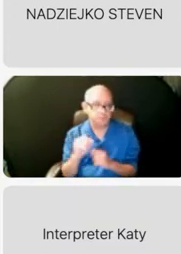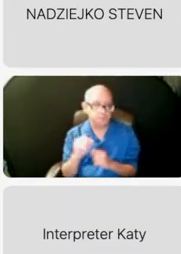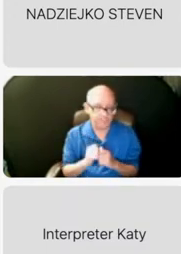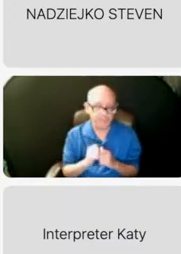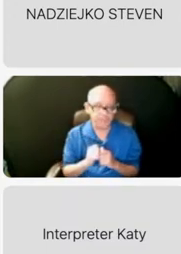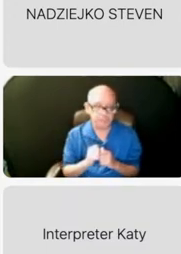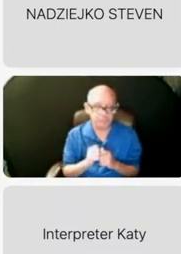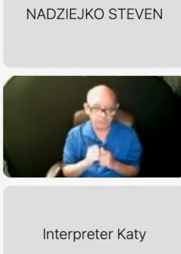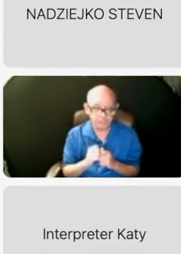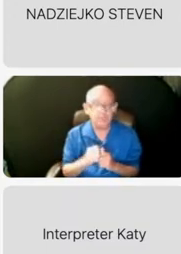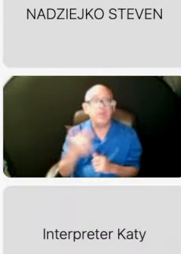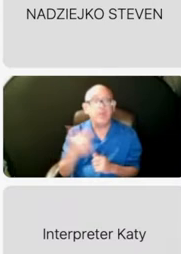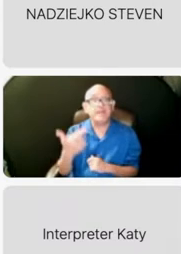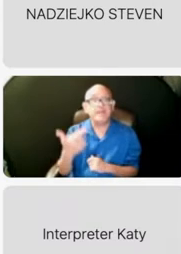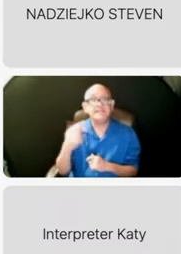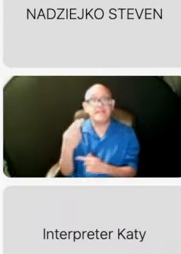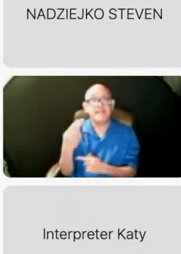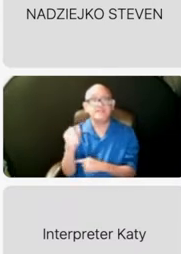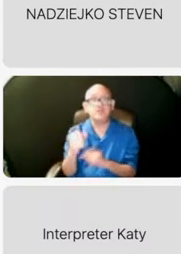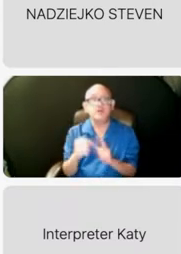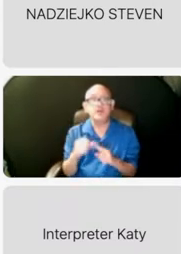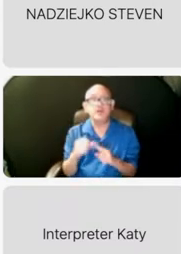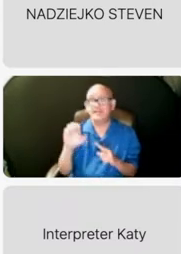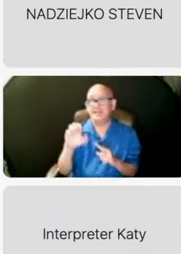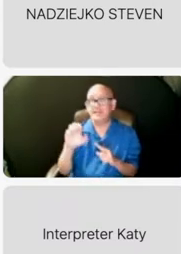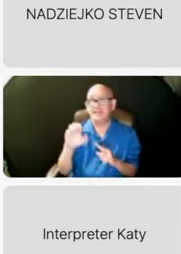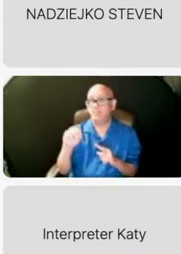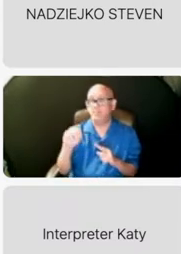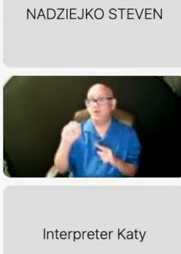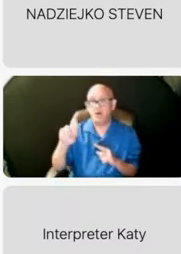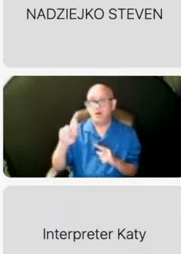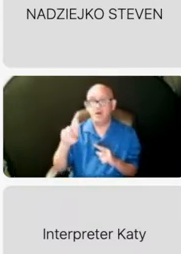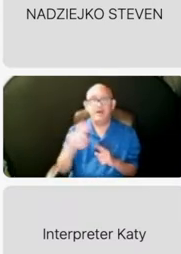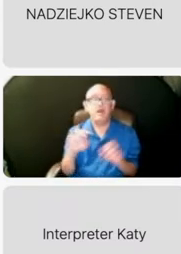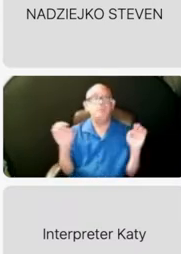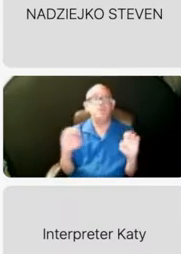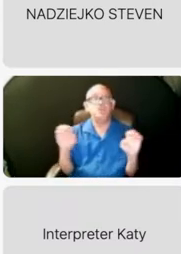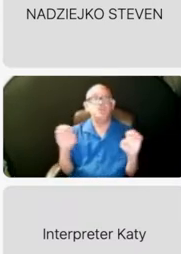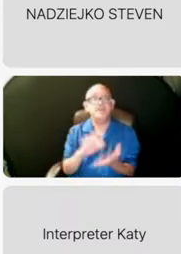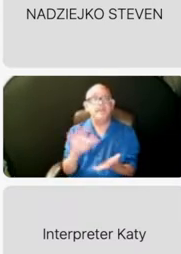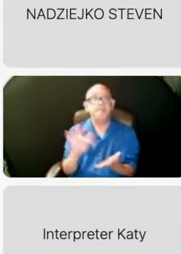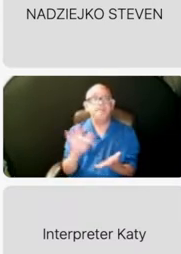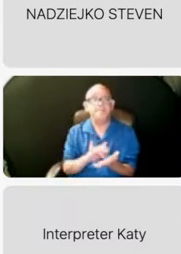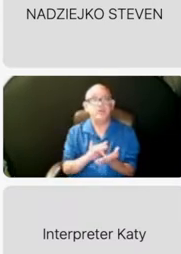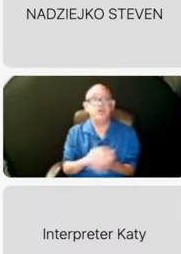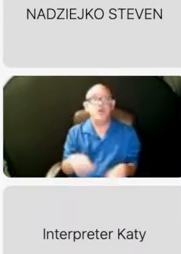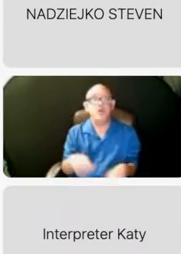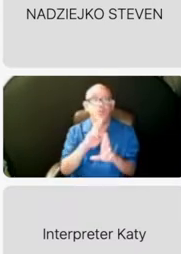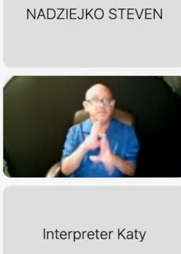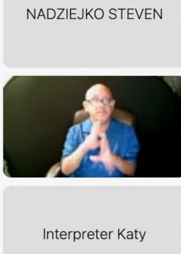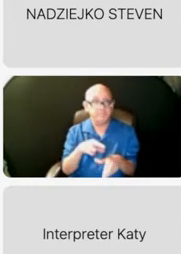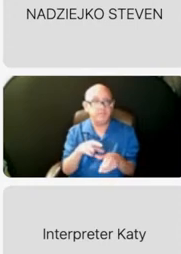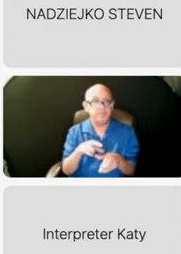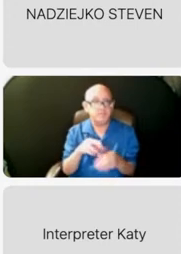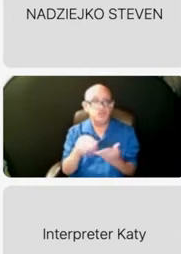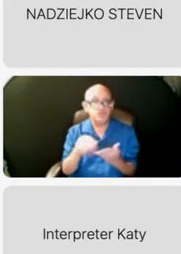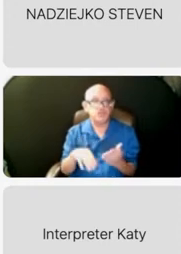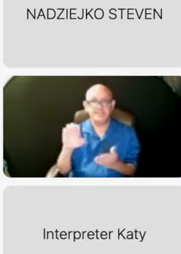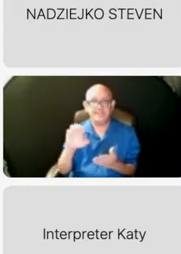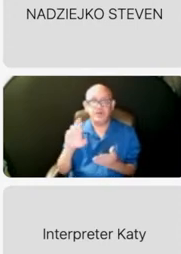school the eamr emergency medical response students holding ongoing